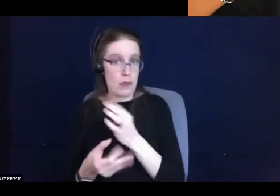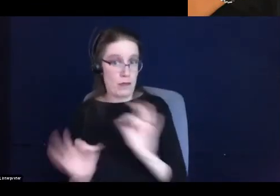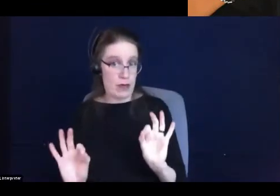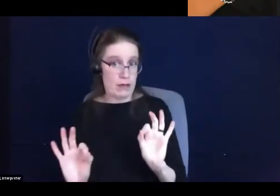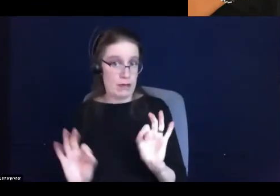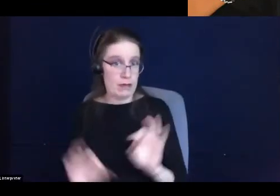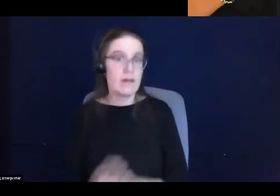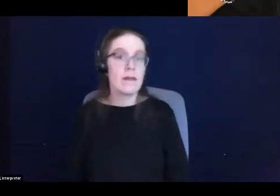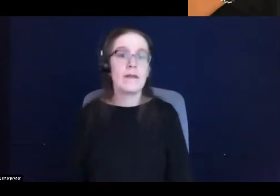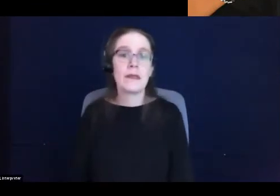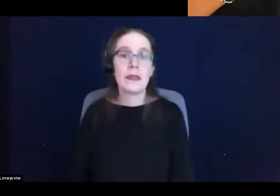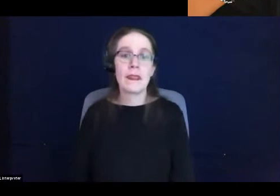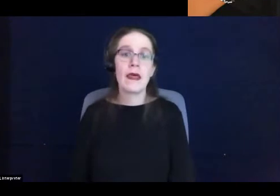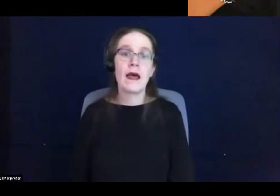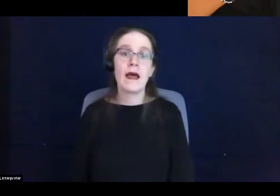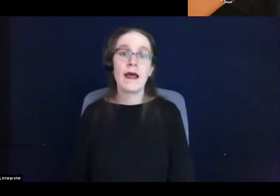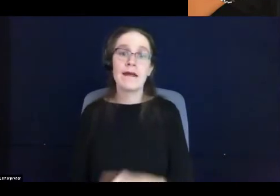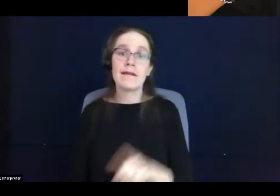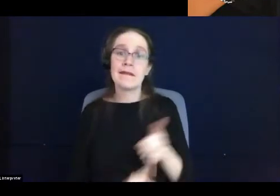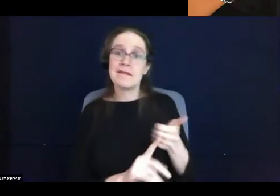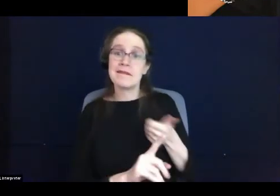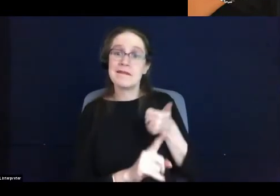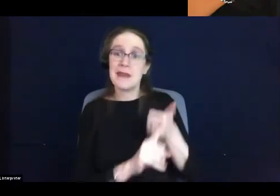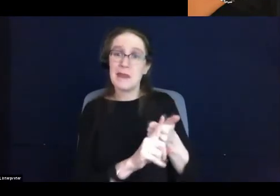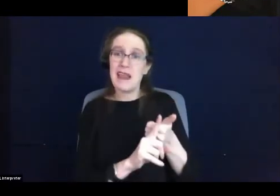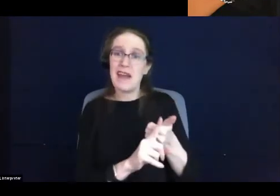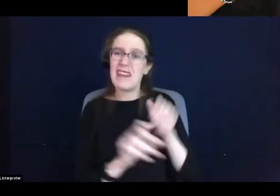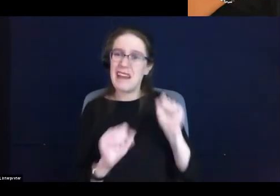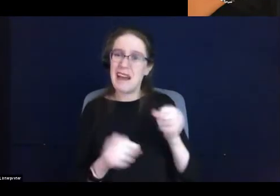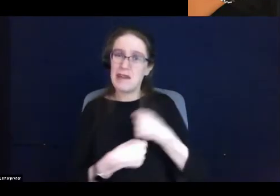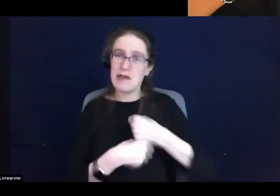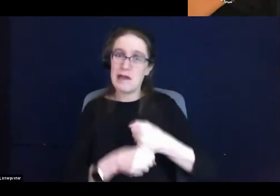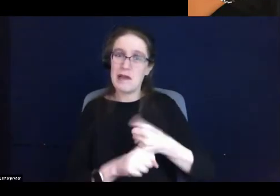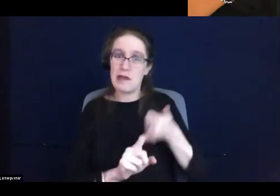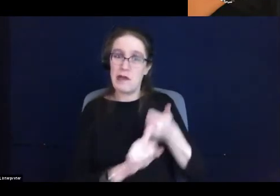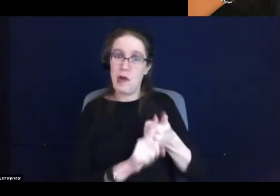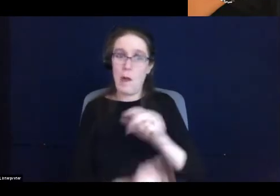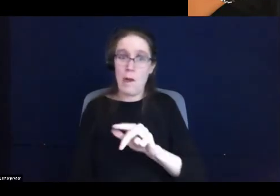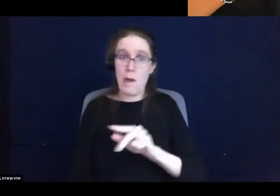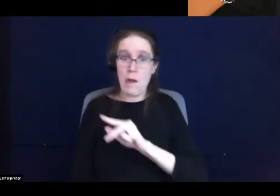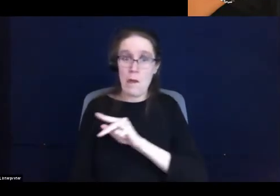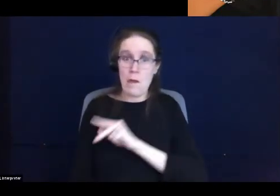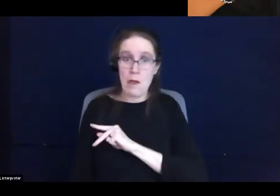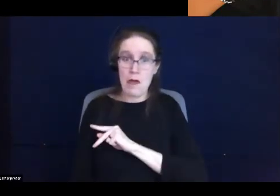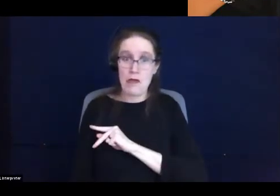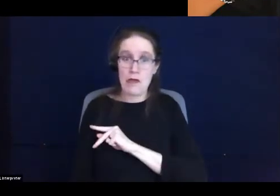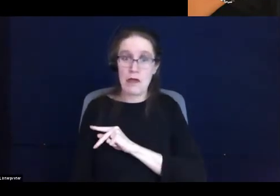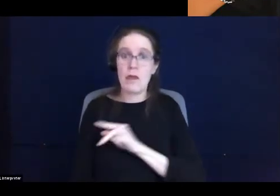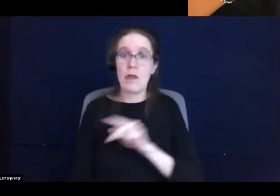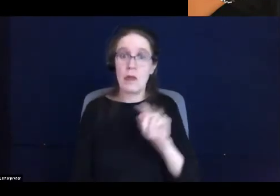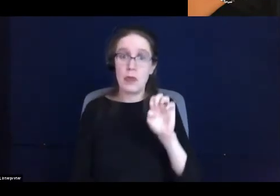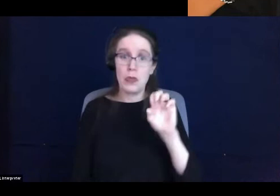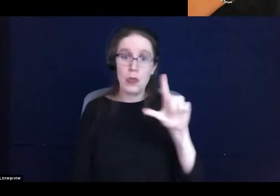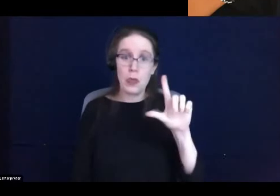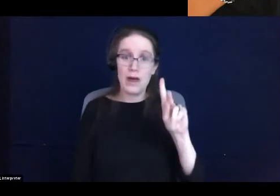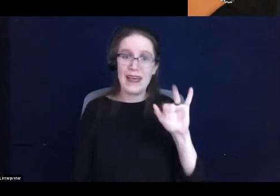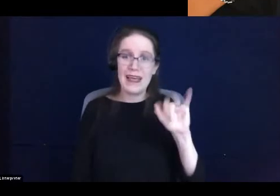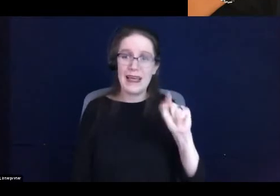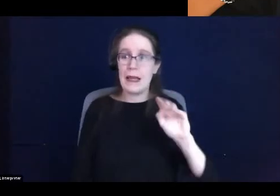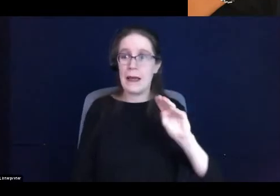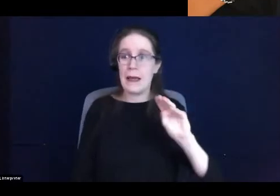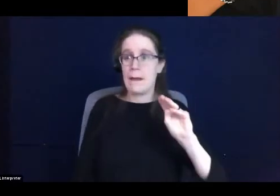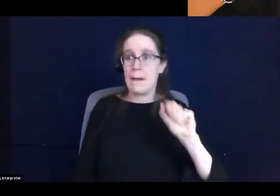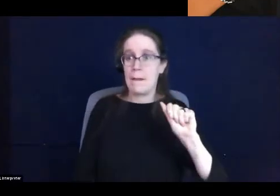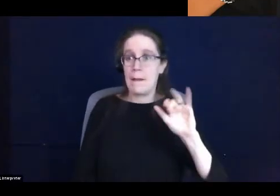Survivors can also create their own personal grounding toolkit, and Marley is going to go ahead and drop that resource in the chat. We made